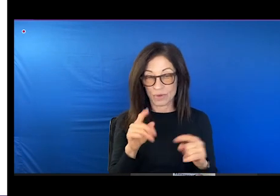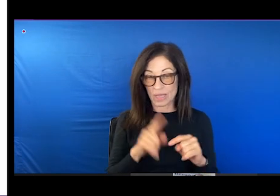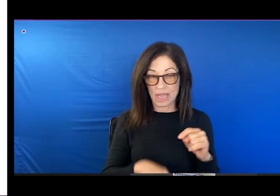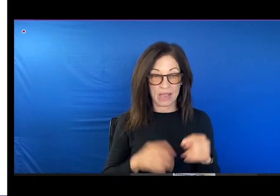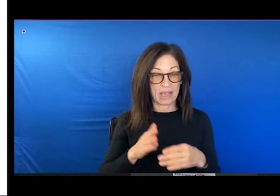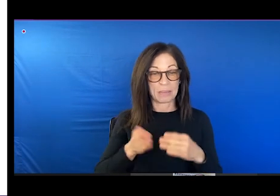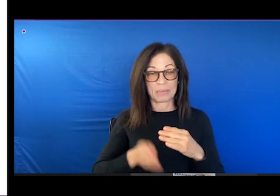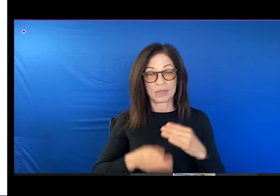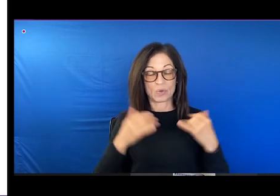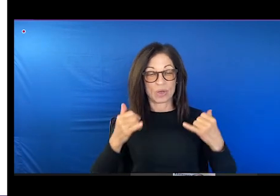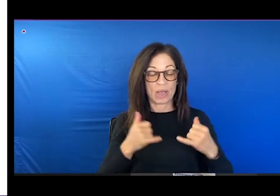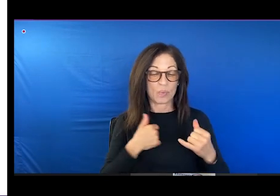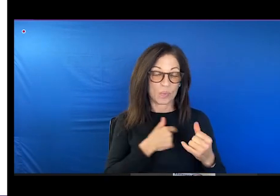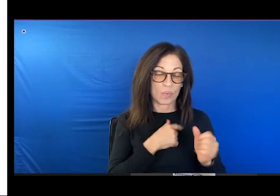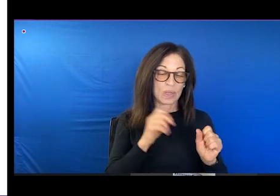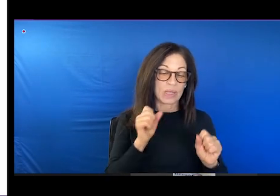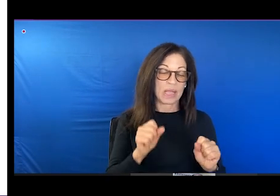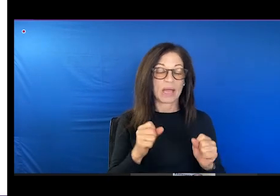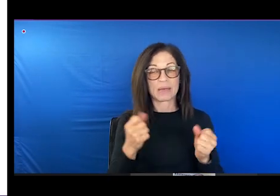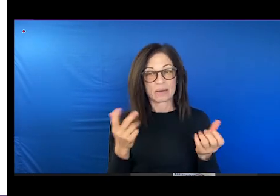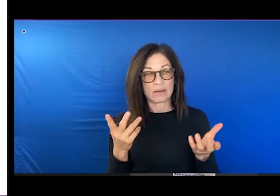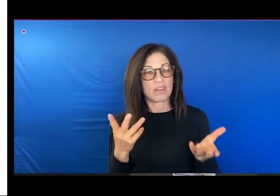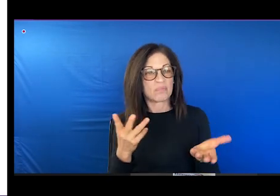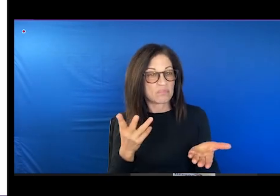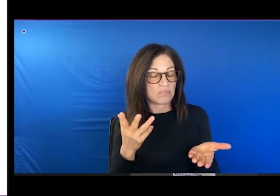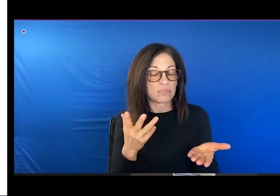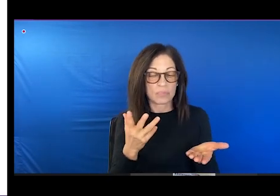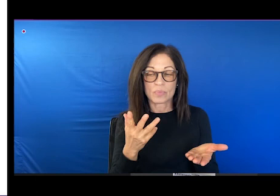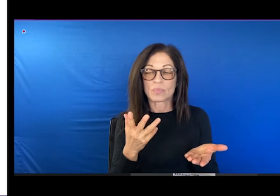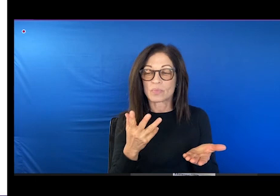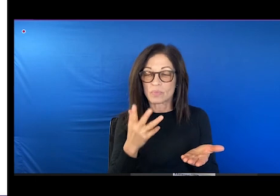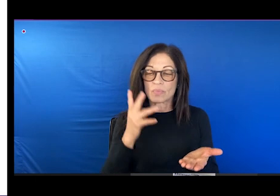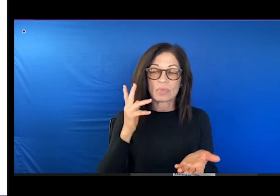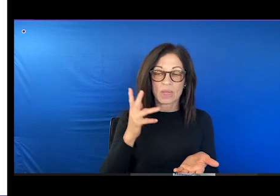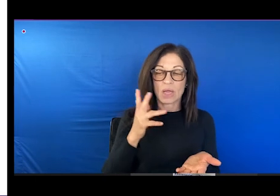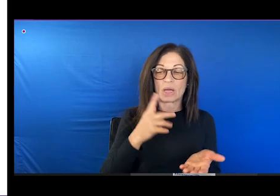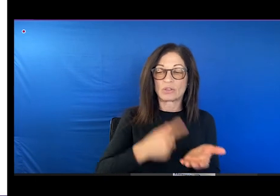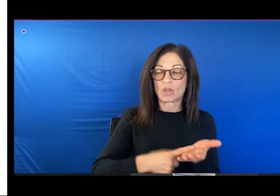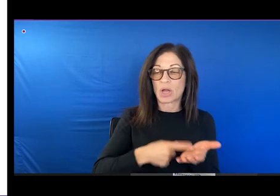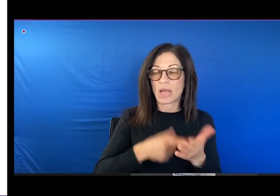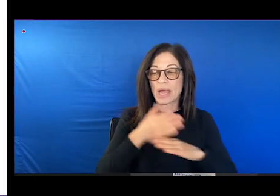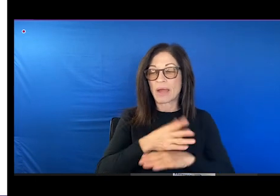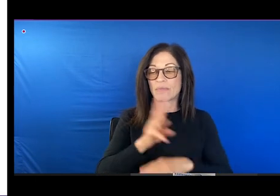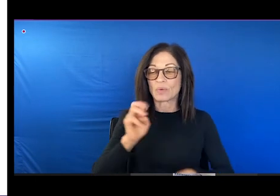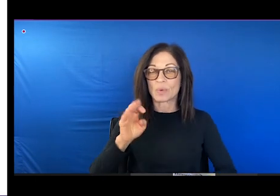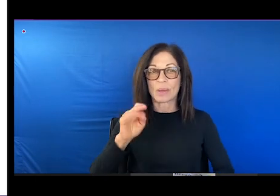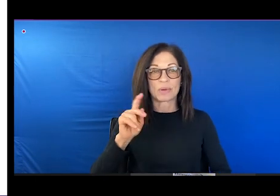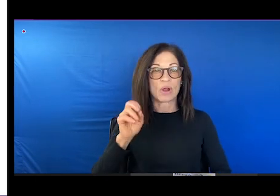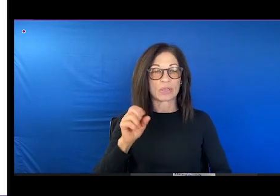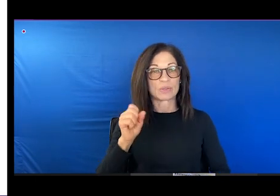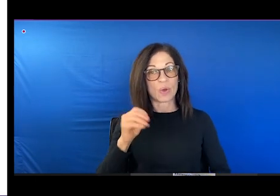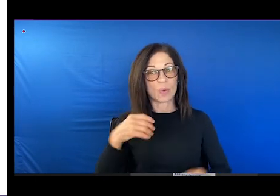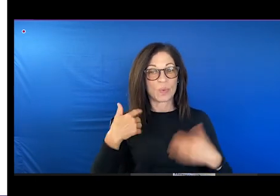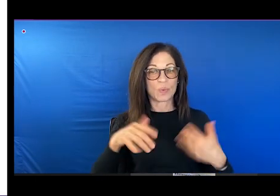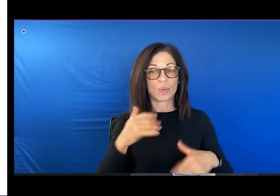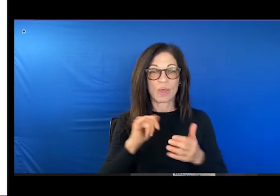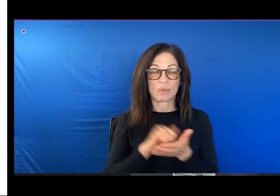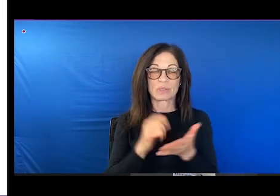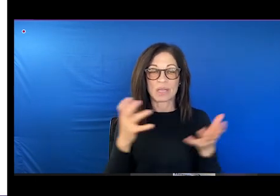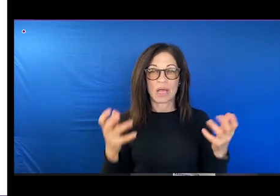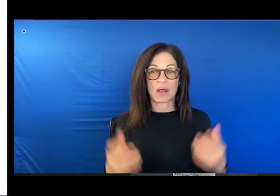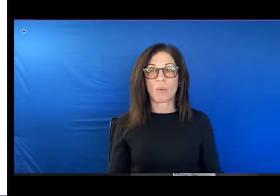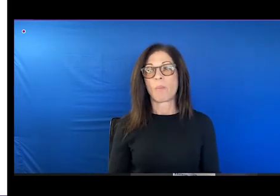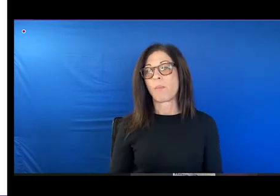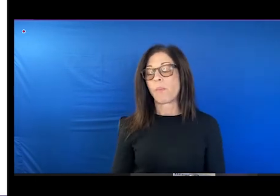don't get to it today, we can certainly, please reach out to me after the webinar. So, that